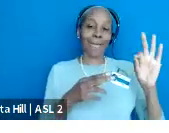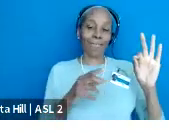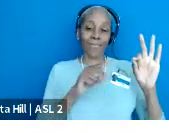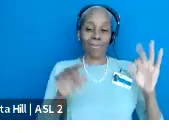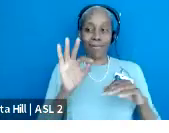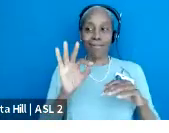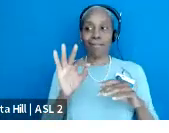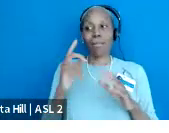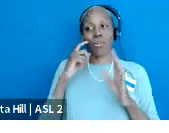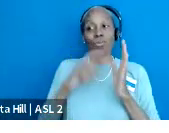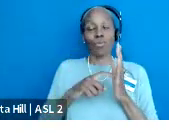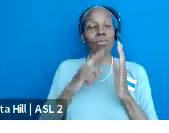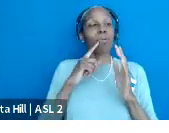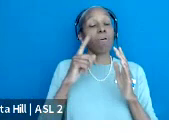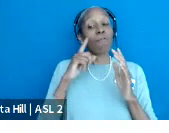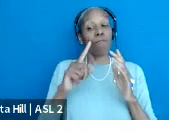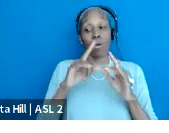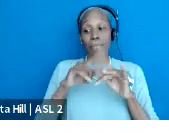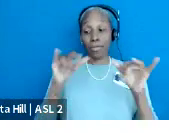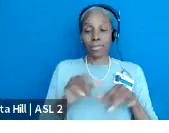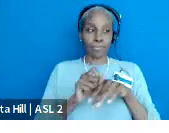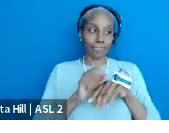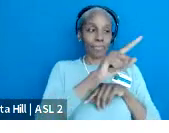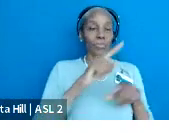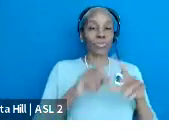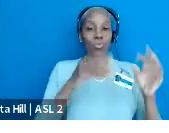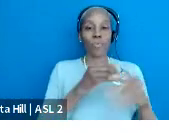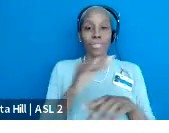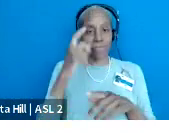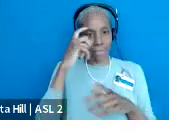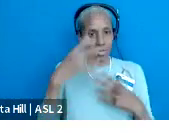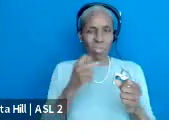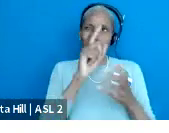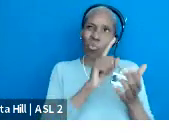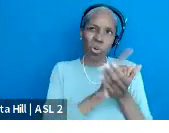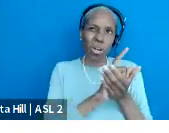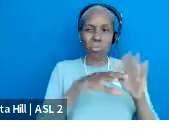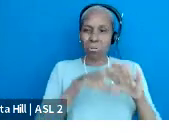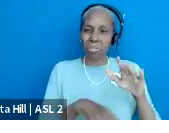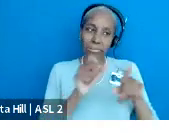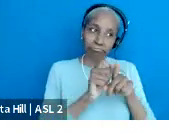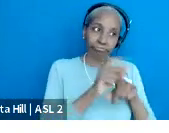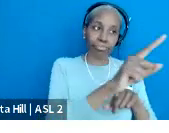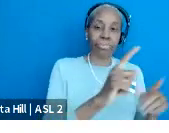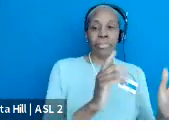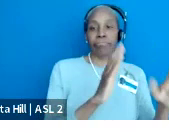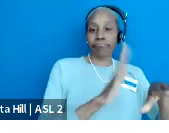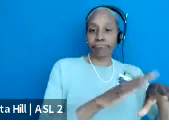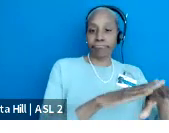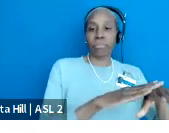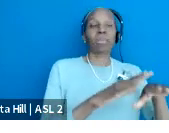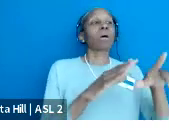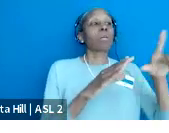our system is sent to the Office of Mental Health, usually within an hour, sometimes less. And that notification is